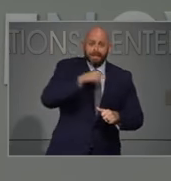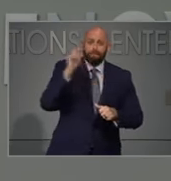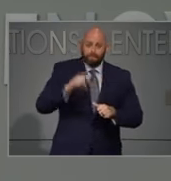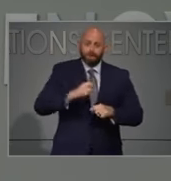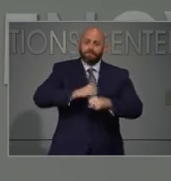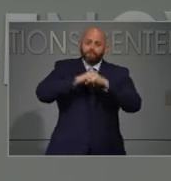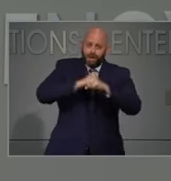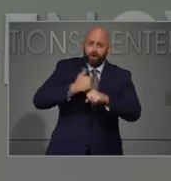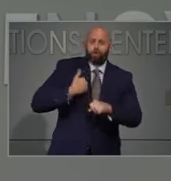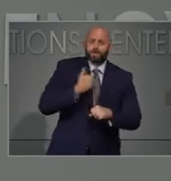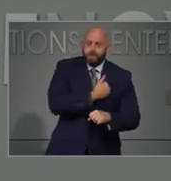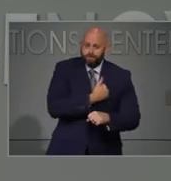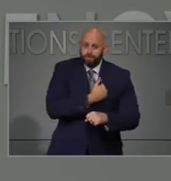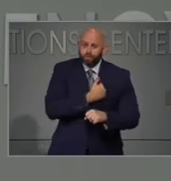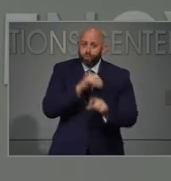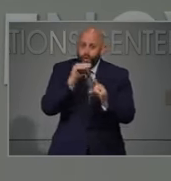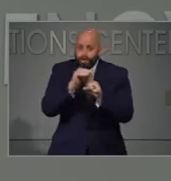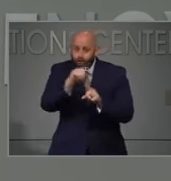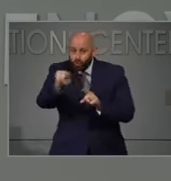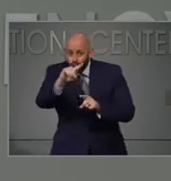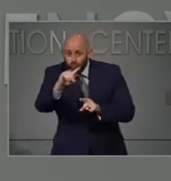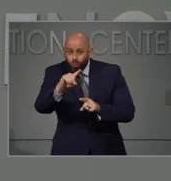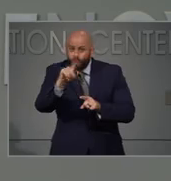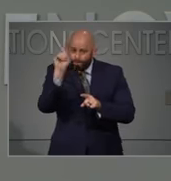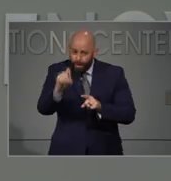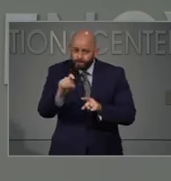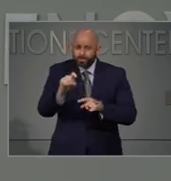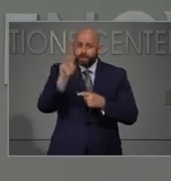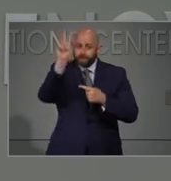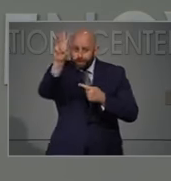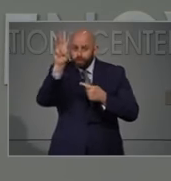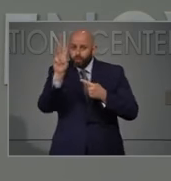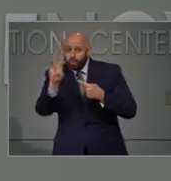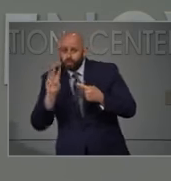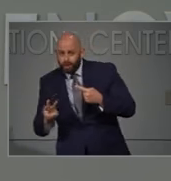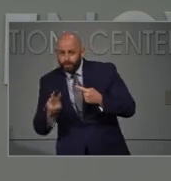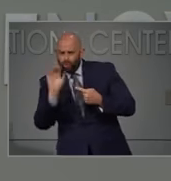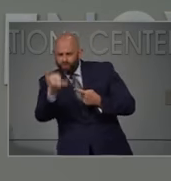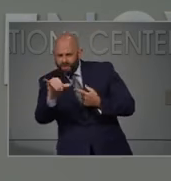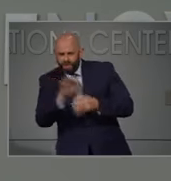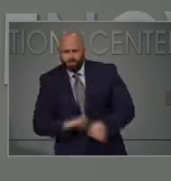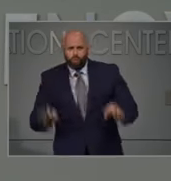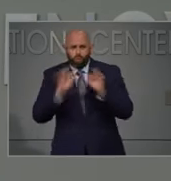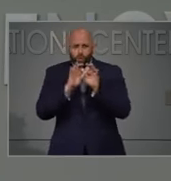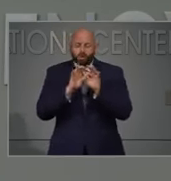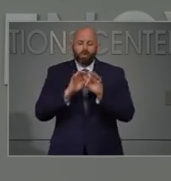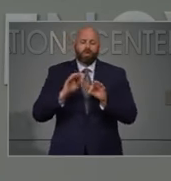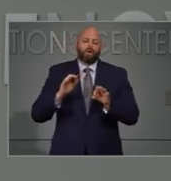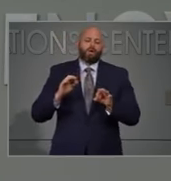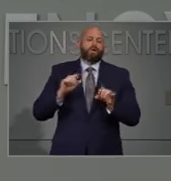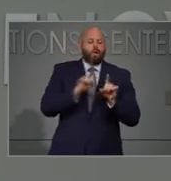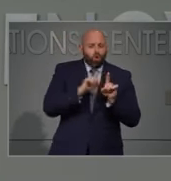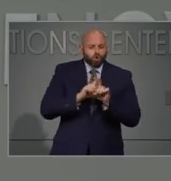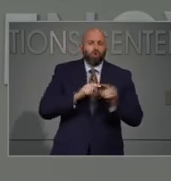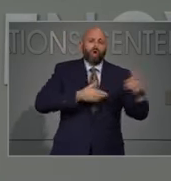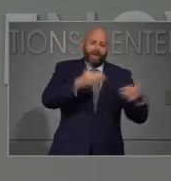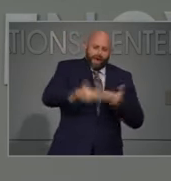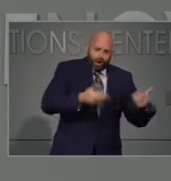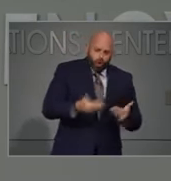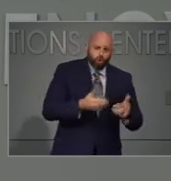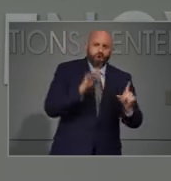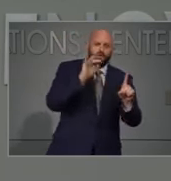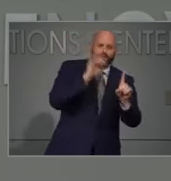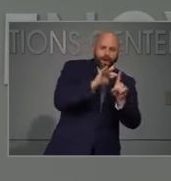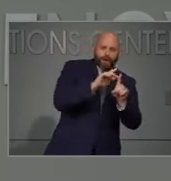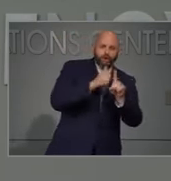just want to remind everyone of that. But we want to be prepared, and that is the work that we're doing. So not only are we hiring new folks, but we